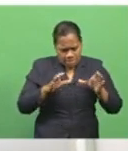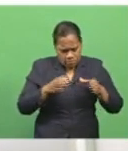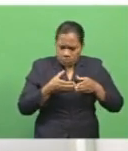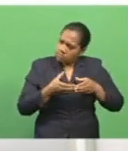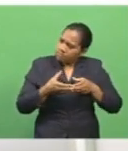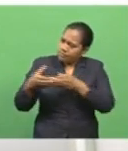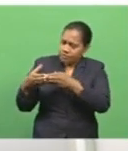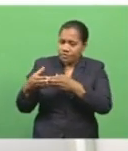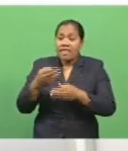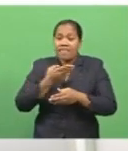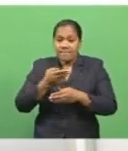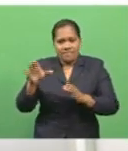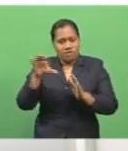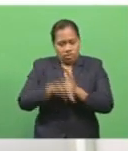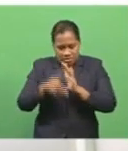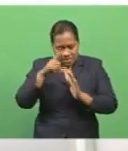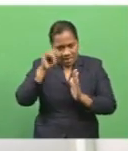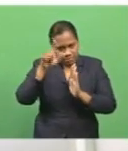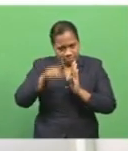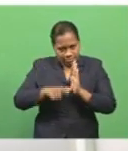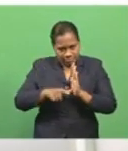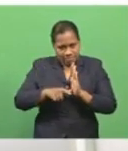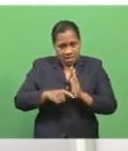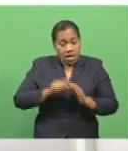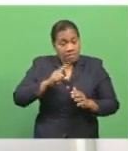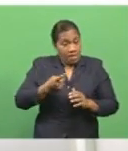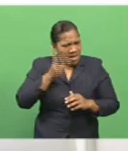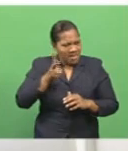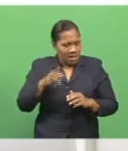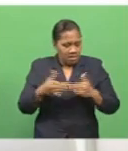But again, these are difficult times.